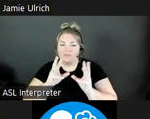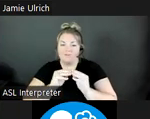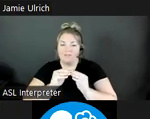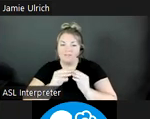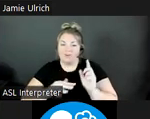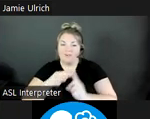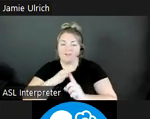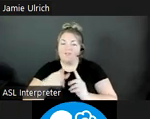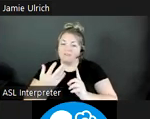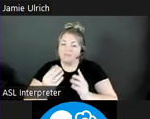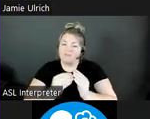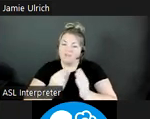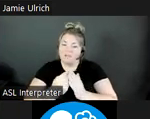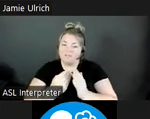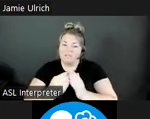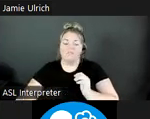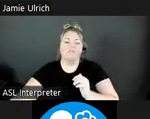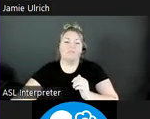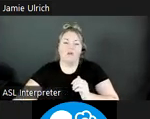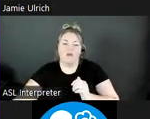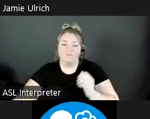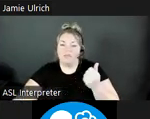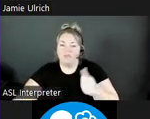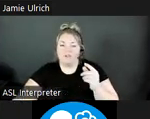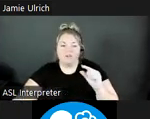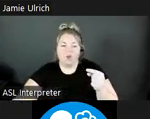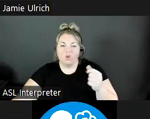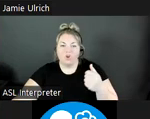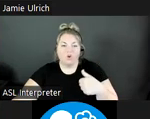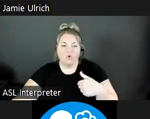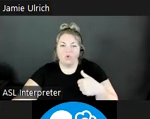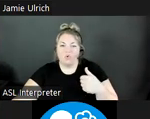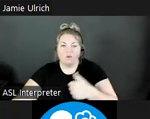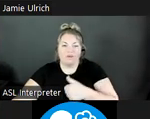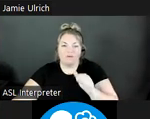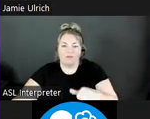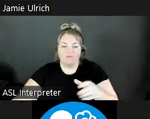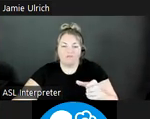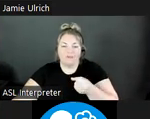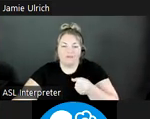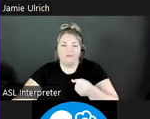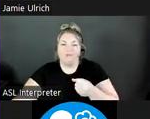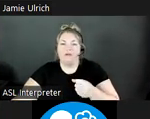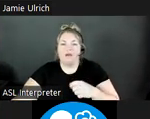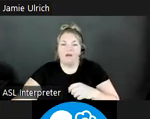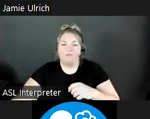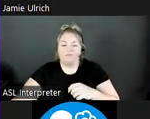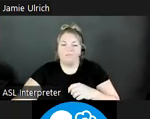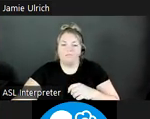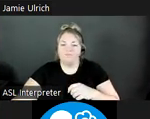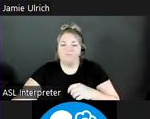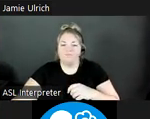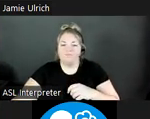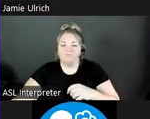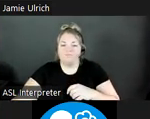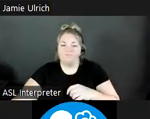lot of money to them. Go find every federal dollar we can get, find every state dollar we can get, and really get